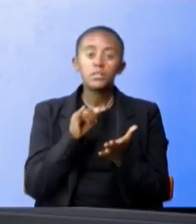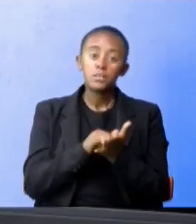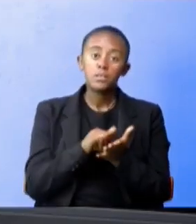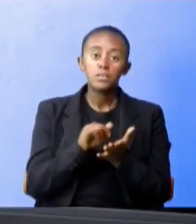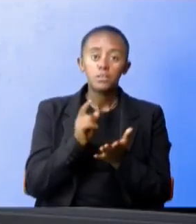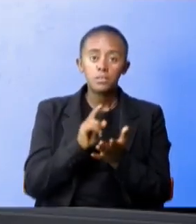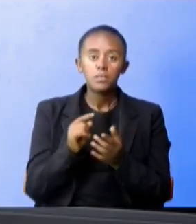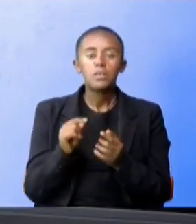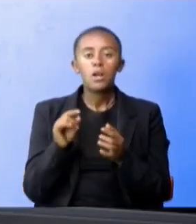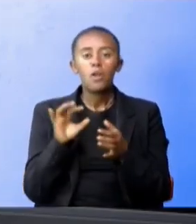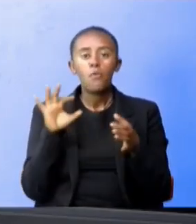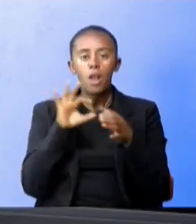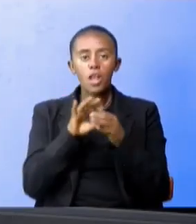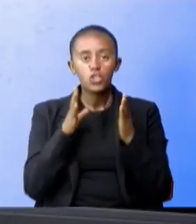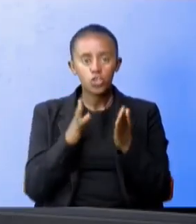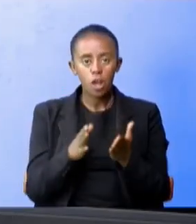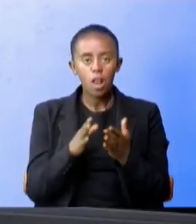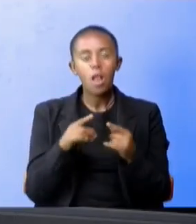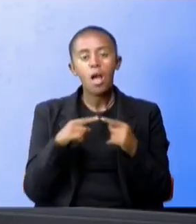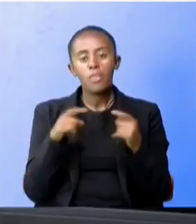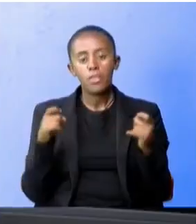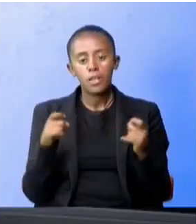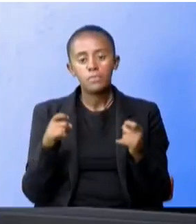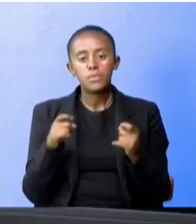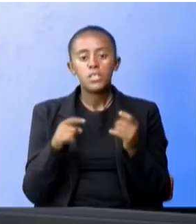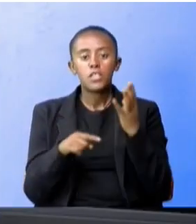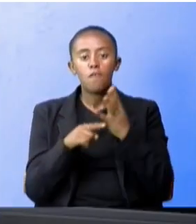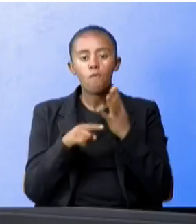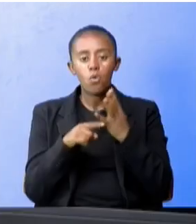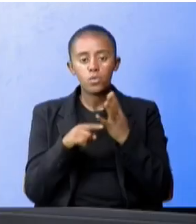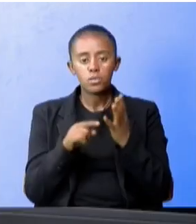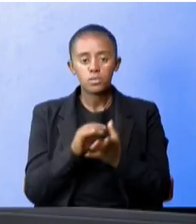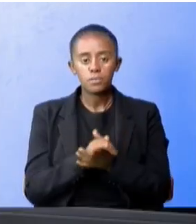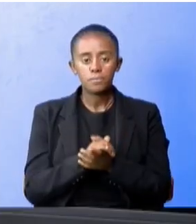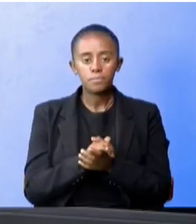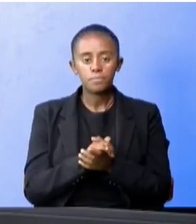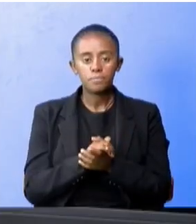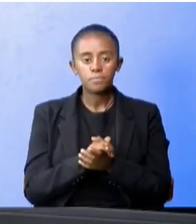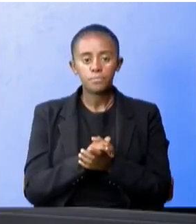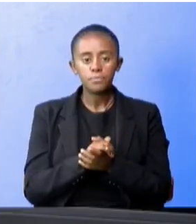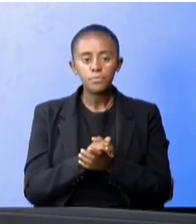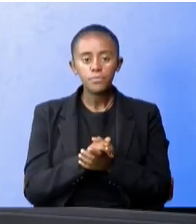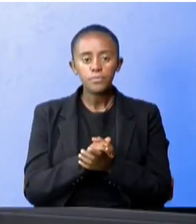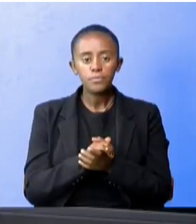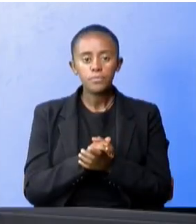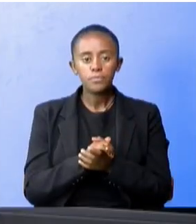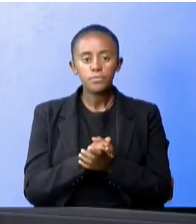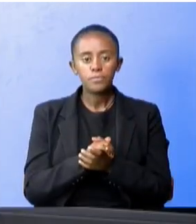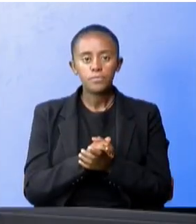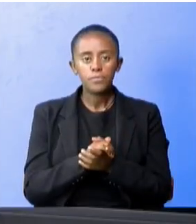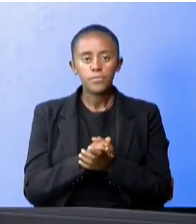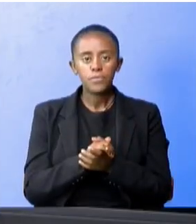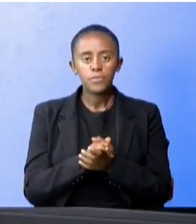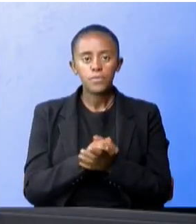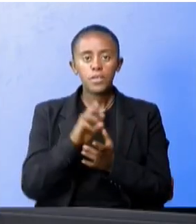is relational antonyms. The fourth one is